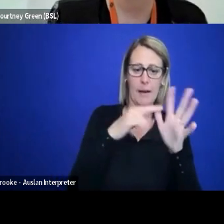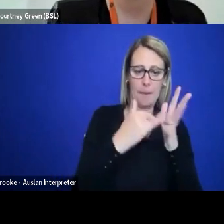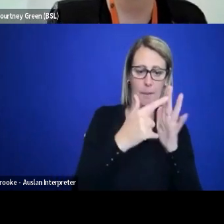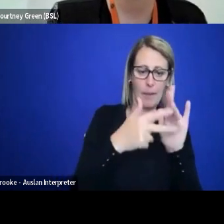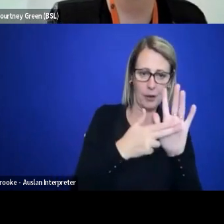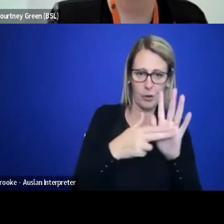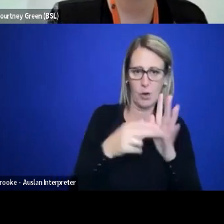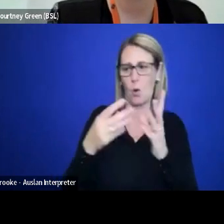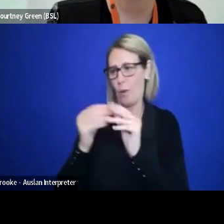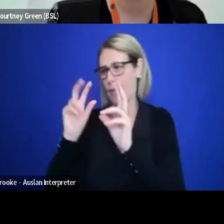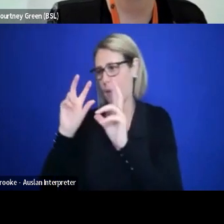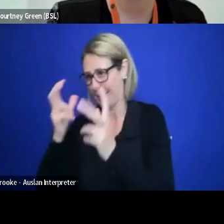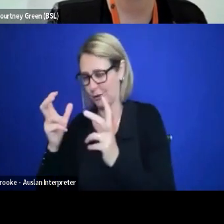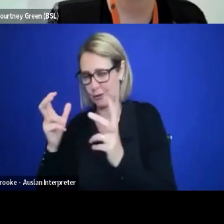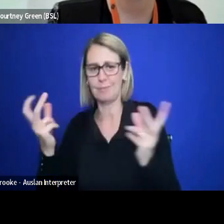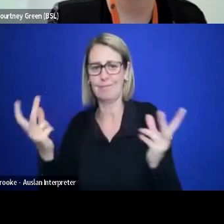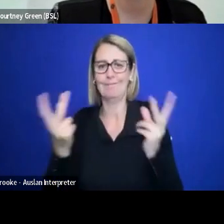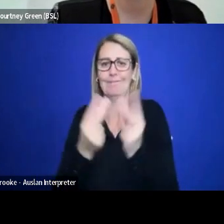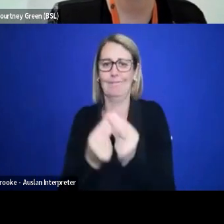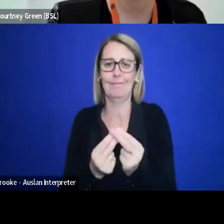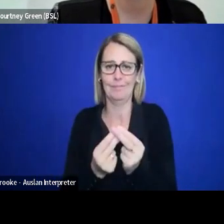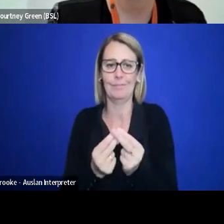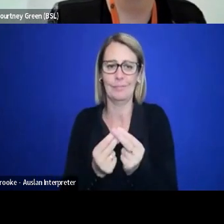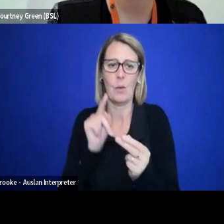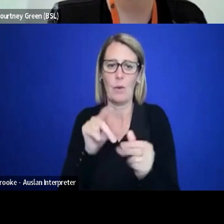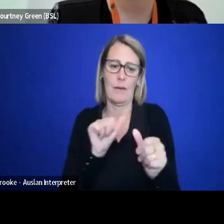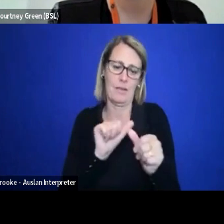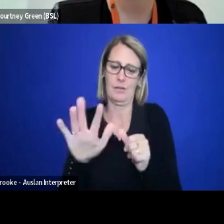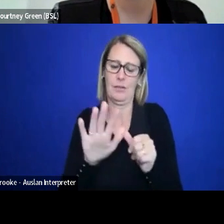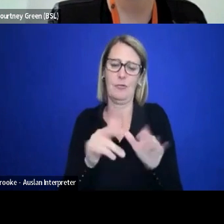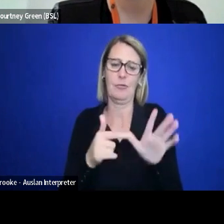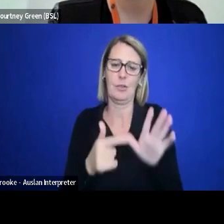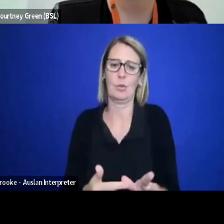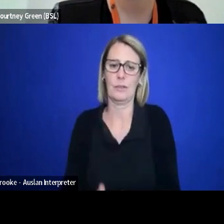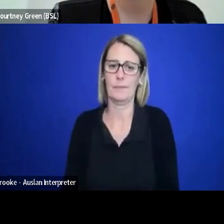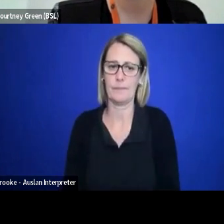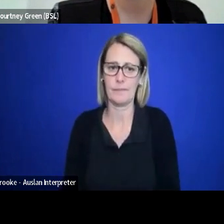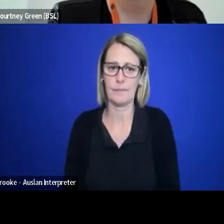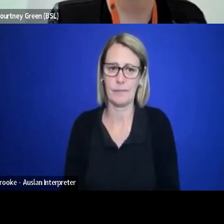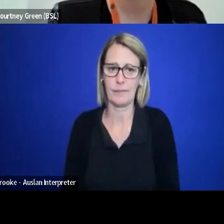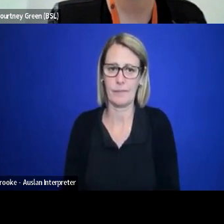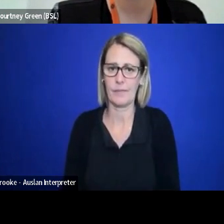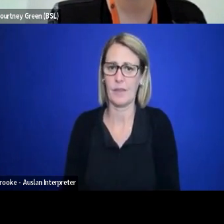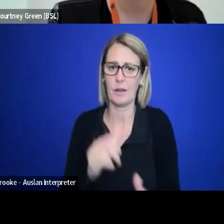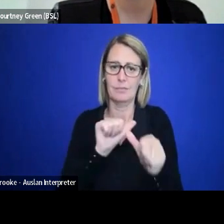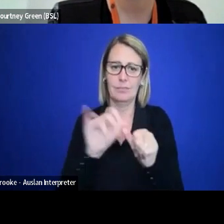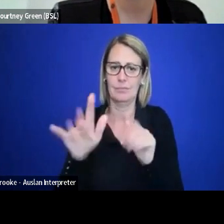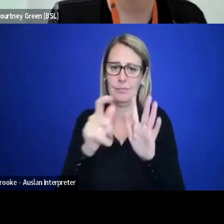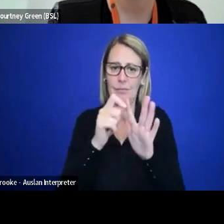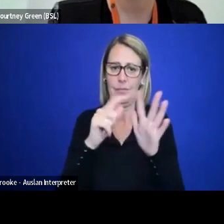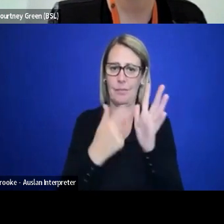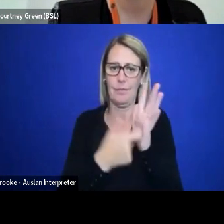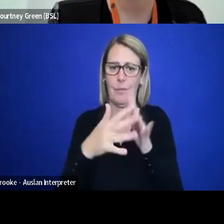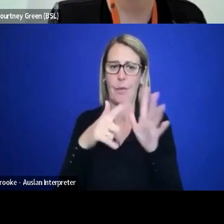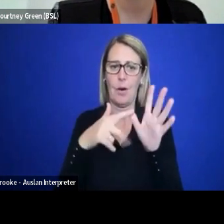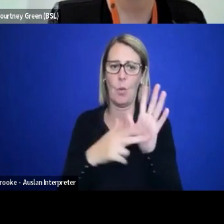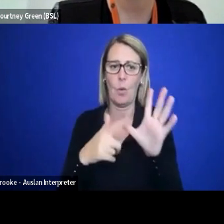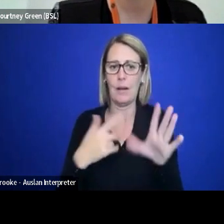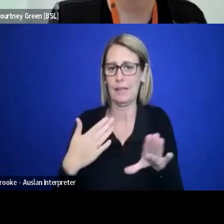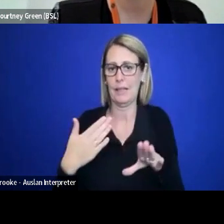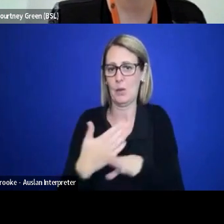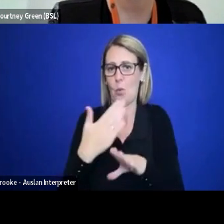passion, and then we have these extraordinary results. And I'm thrilled that Pawana is working